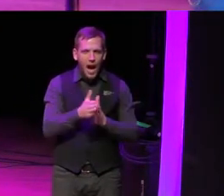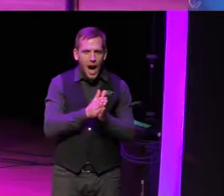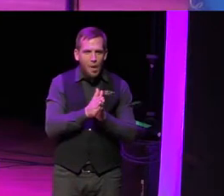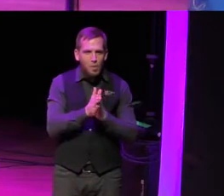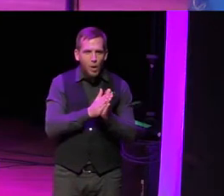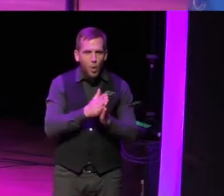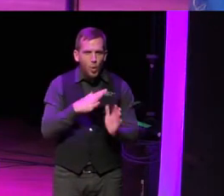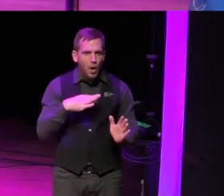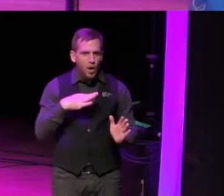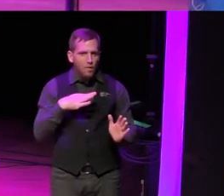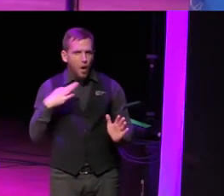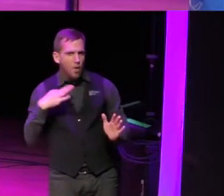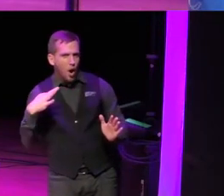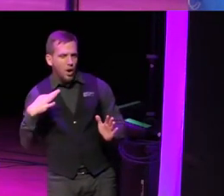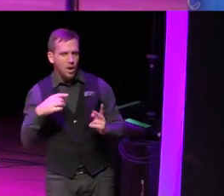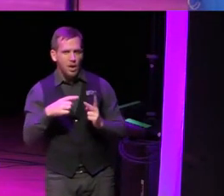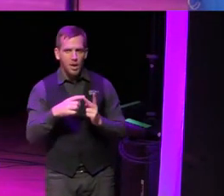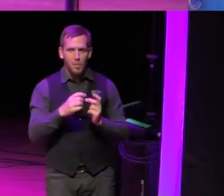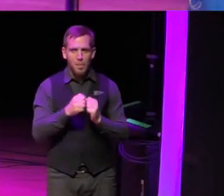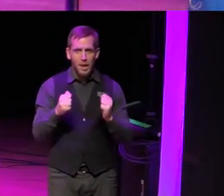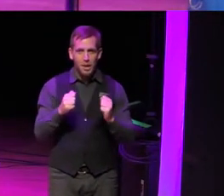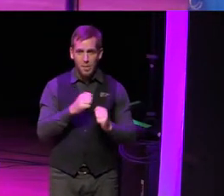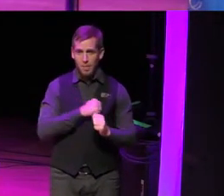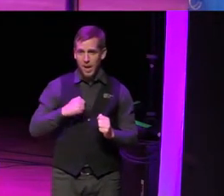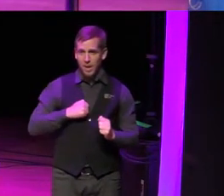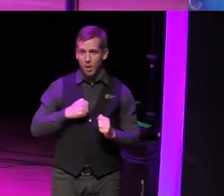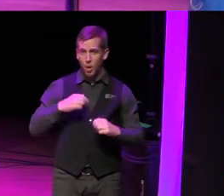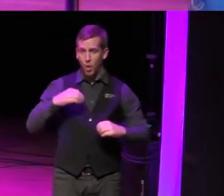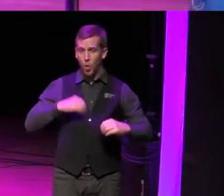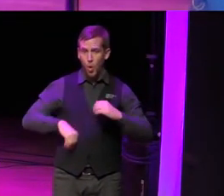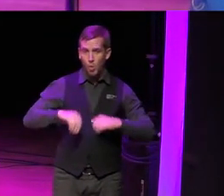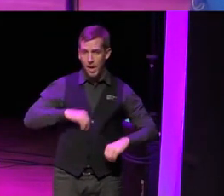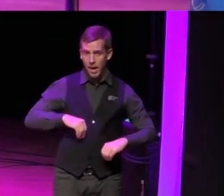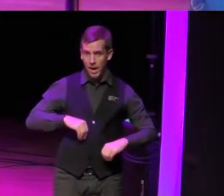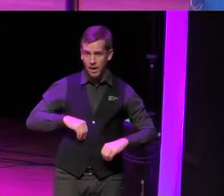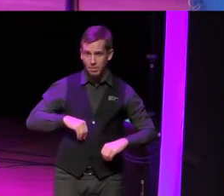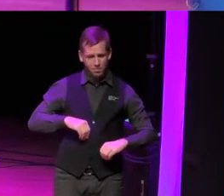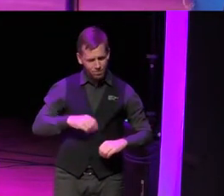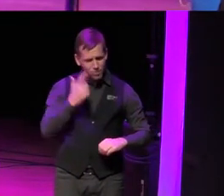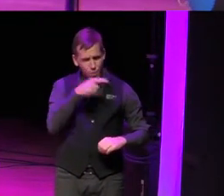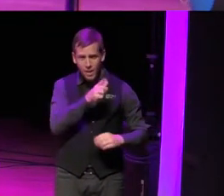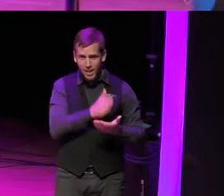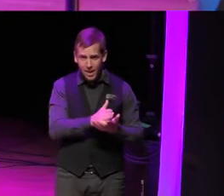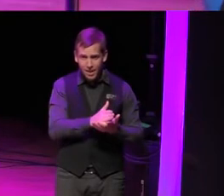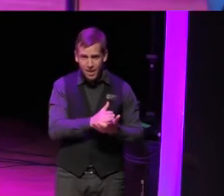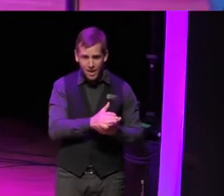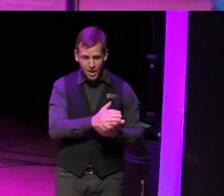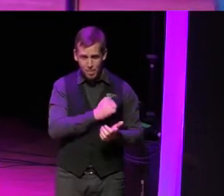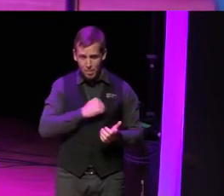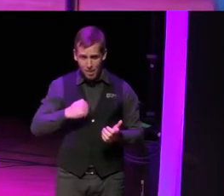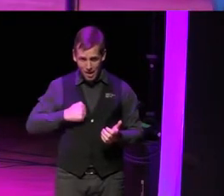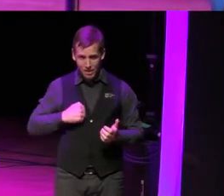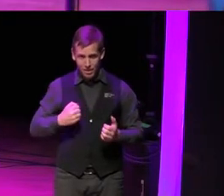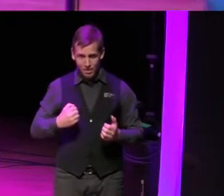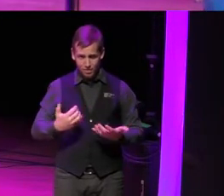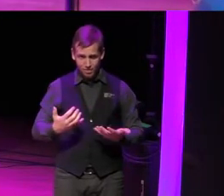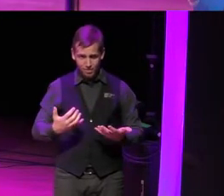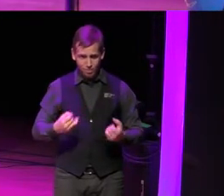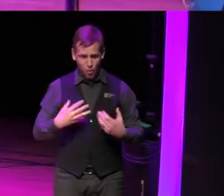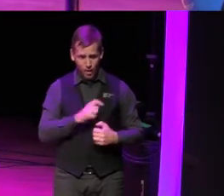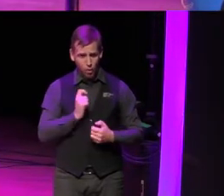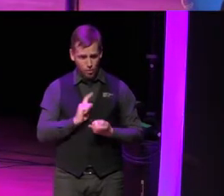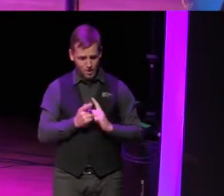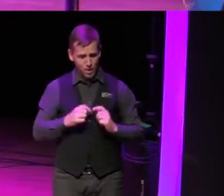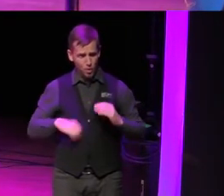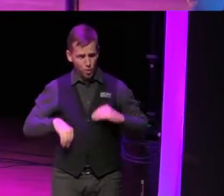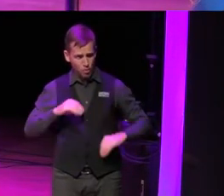ask you all about that. Do you think it's true? Does power corrupt? On one hand, we should become the person with power, but does power